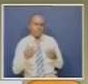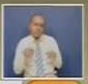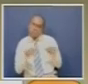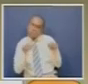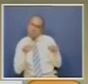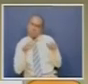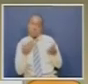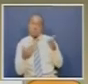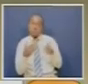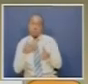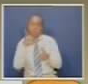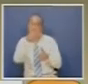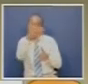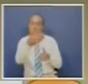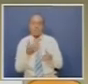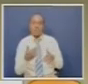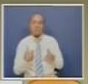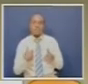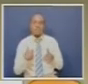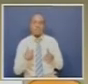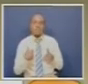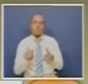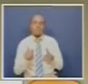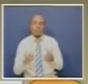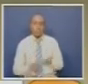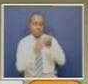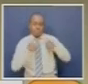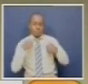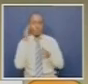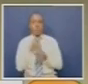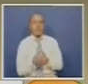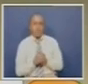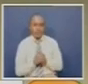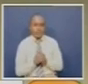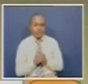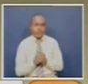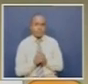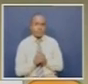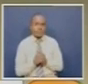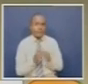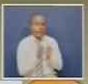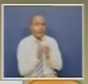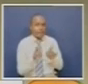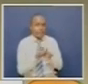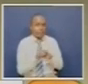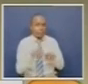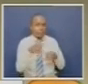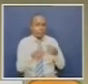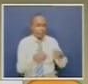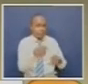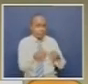because I might just be the one whom everybody else is going to support eventually. Mm. Mm-hmm. And as we gravitate